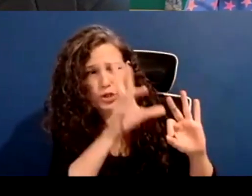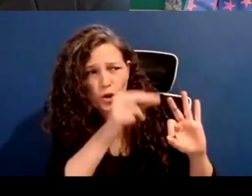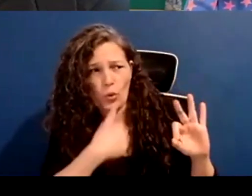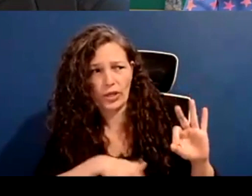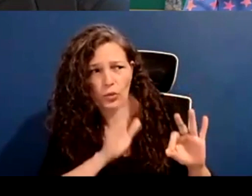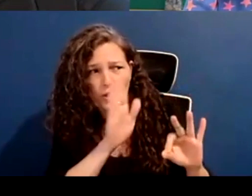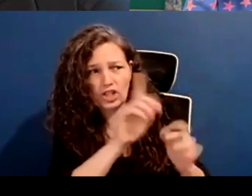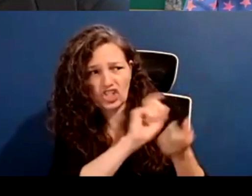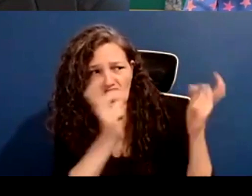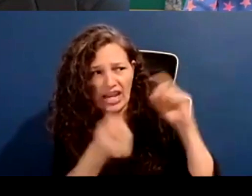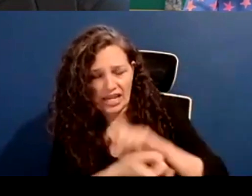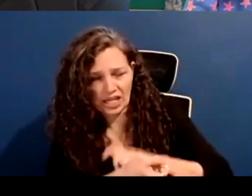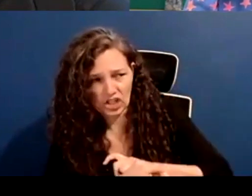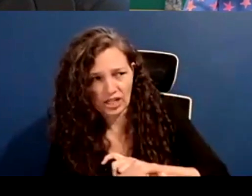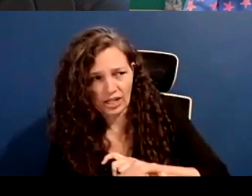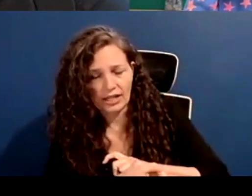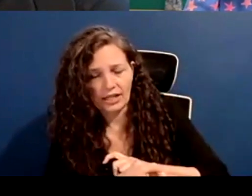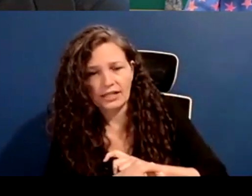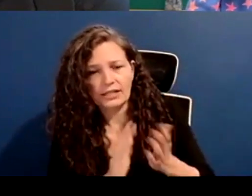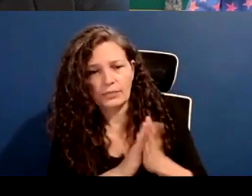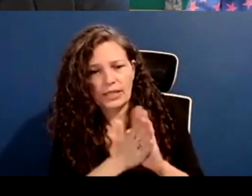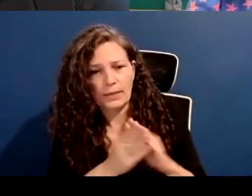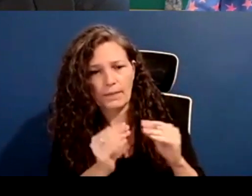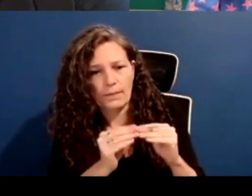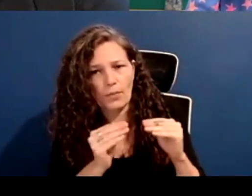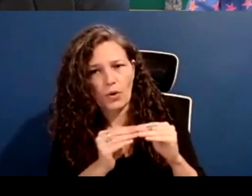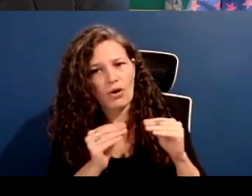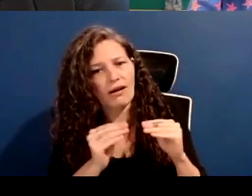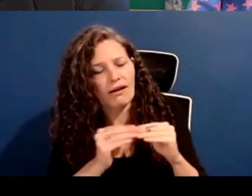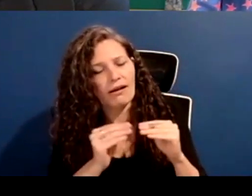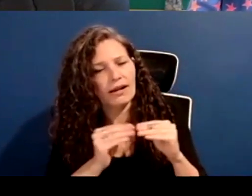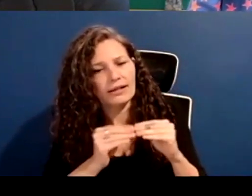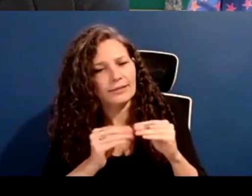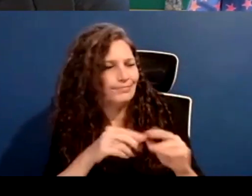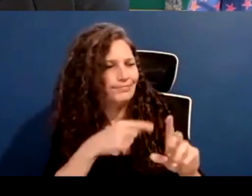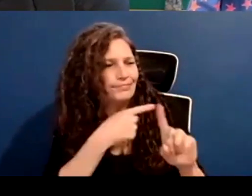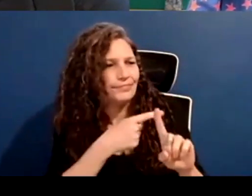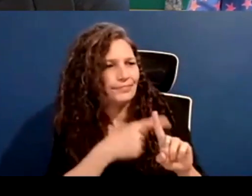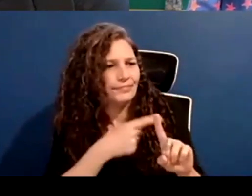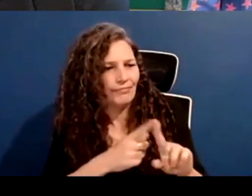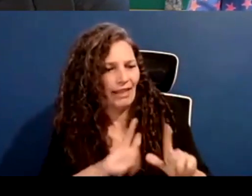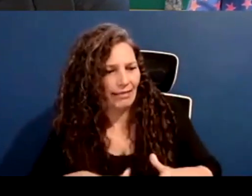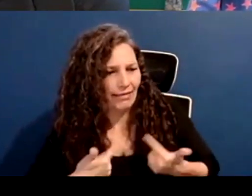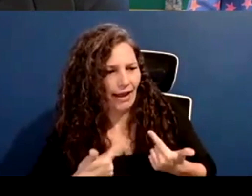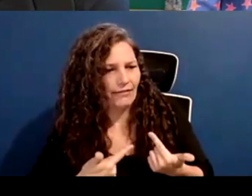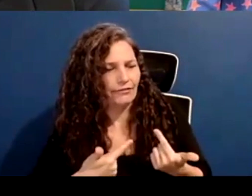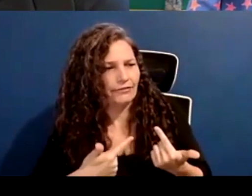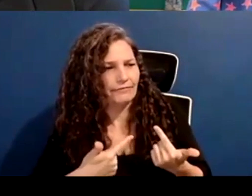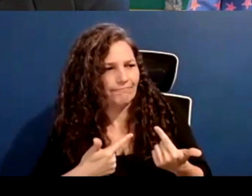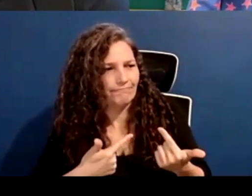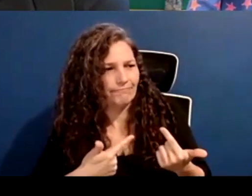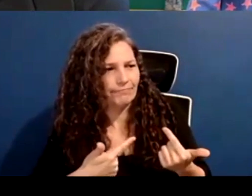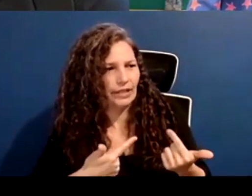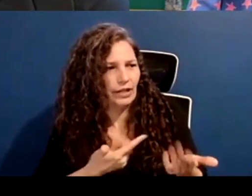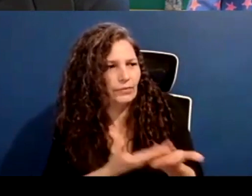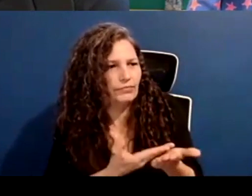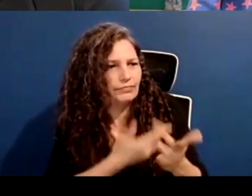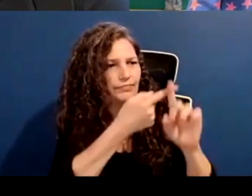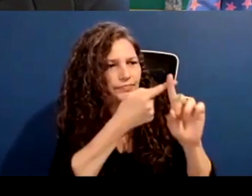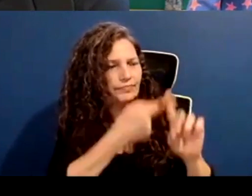be reimagined to be more life-affirming. I'd love to hear like some examples of how